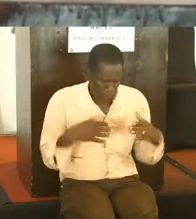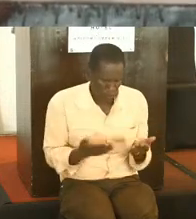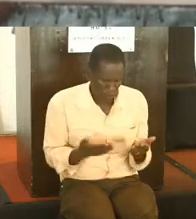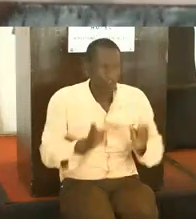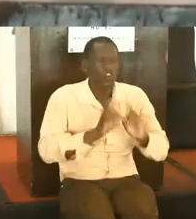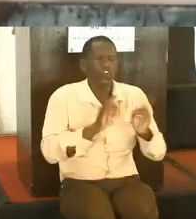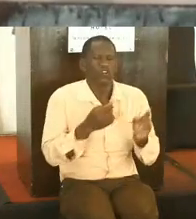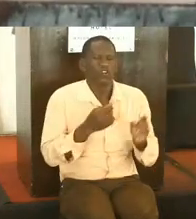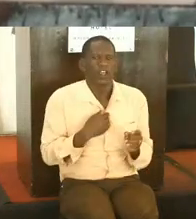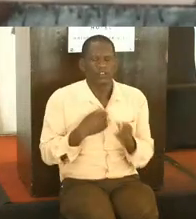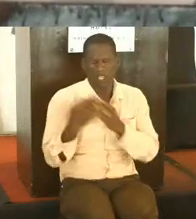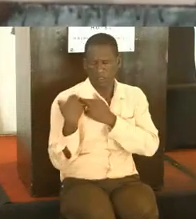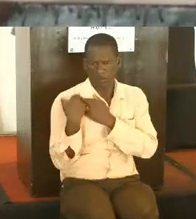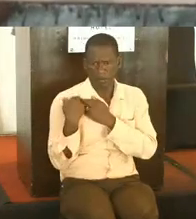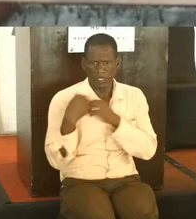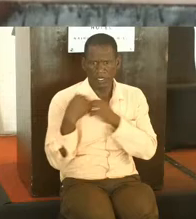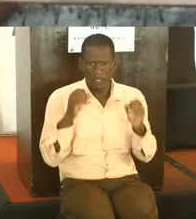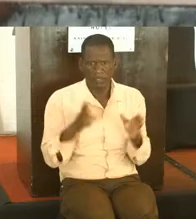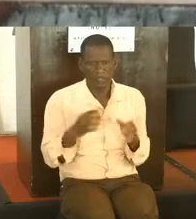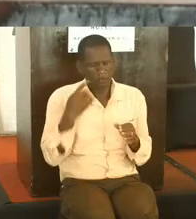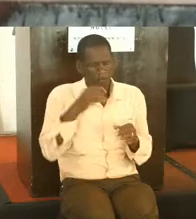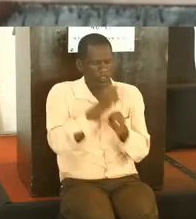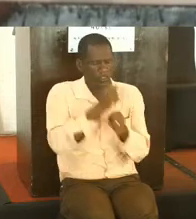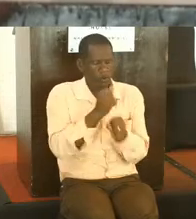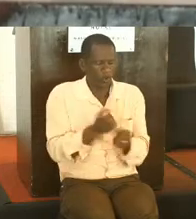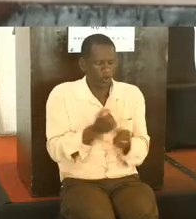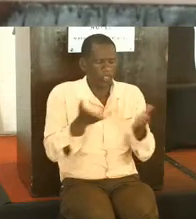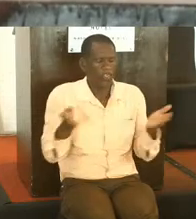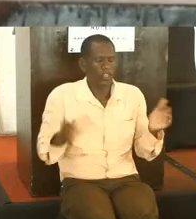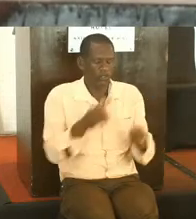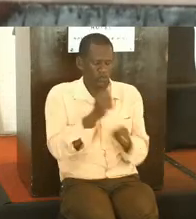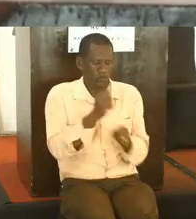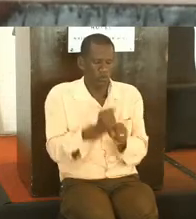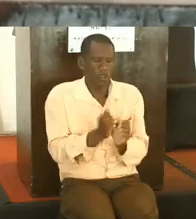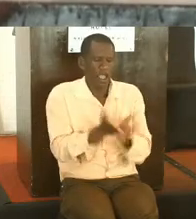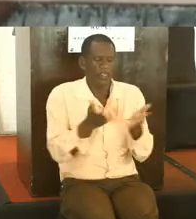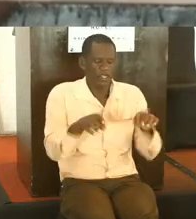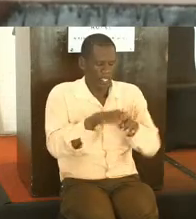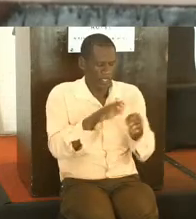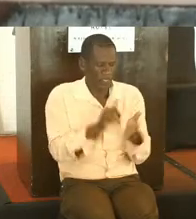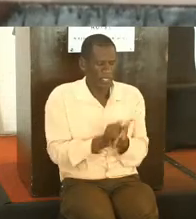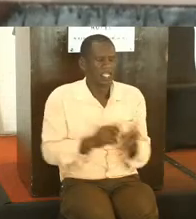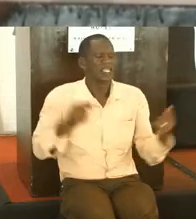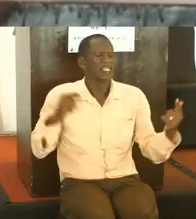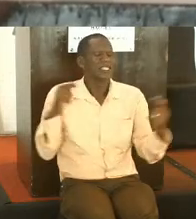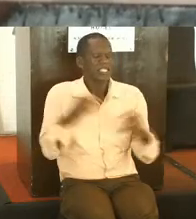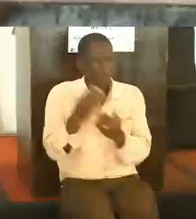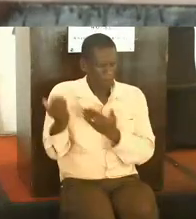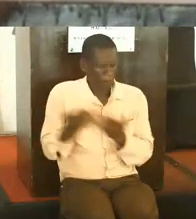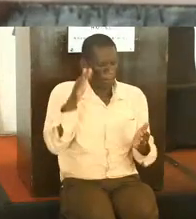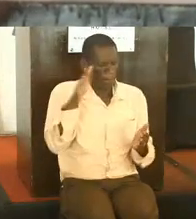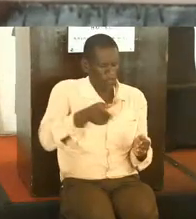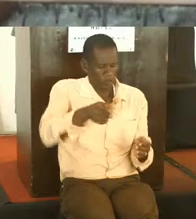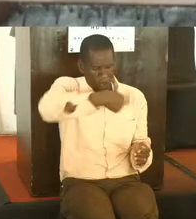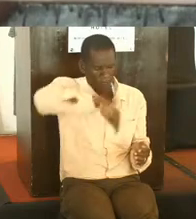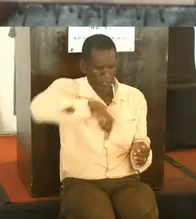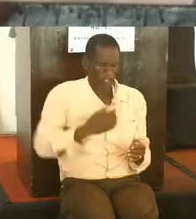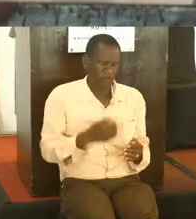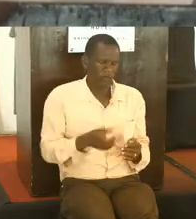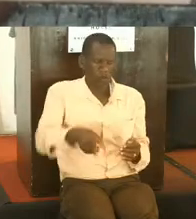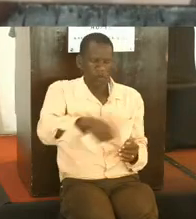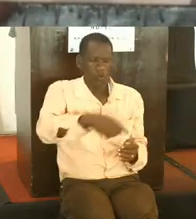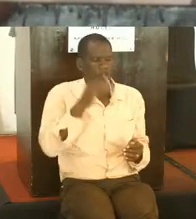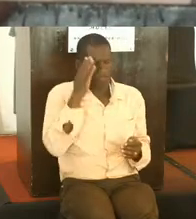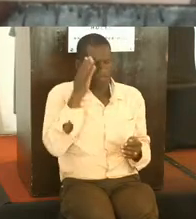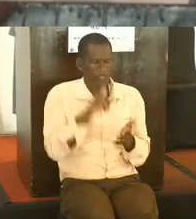lack of accountability for the work or the things that you do and things like that because unless we bring it back to ourselves we will